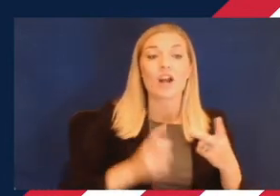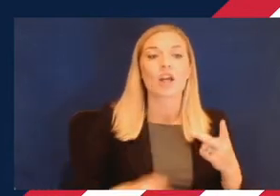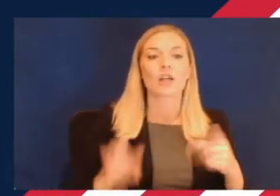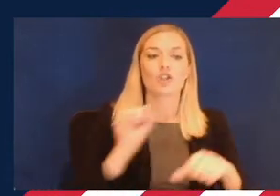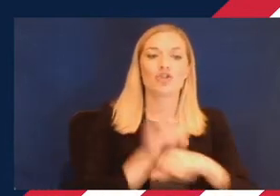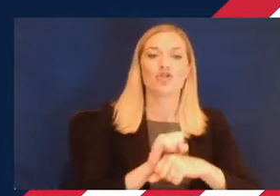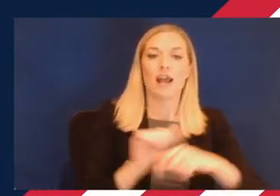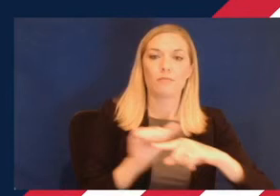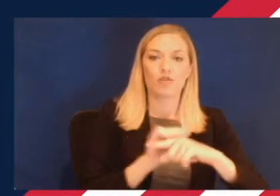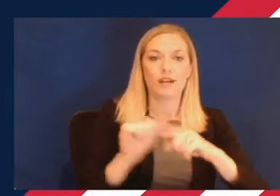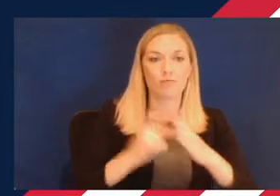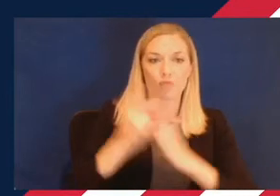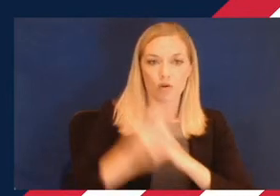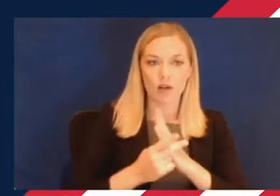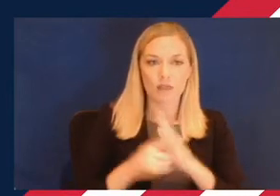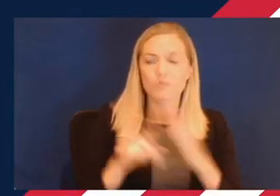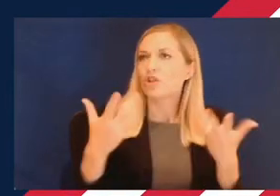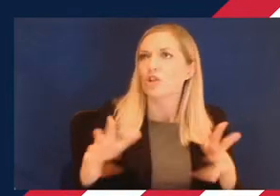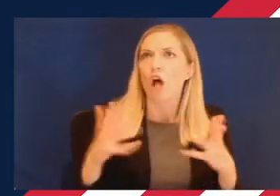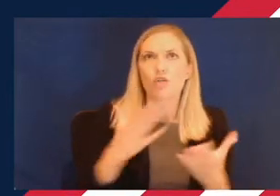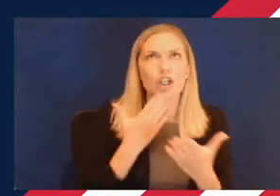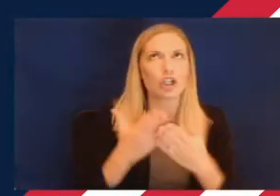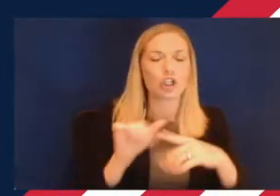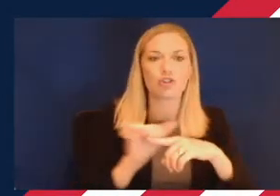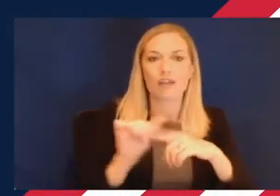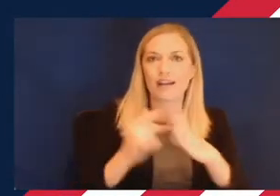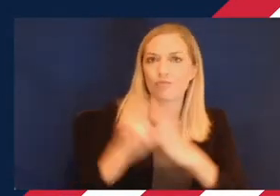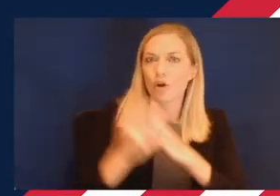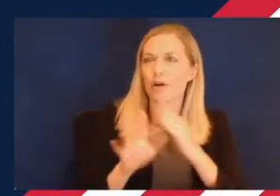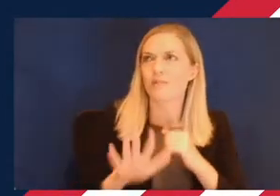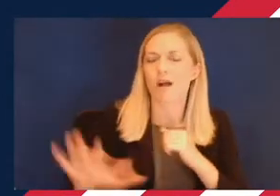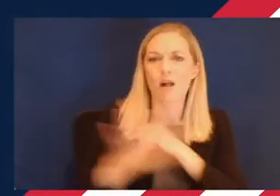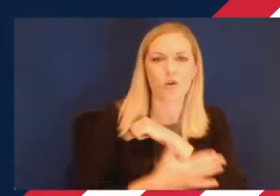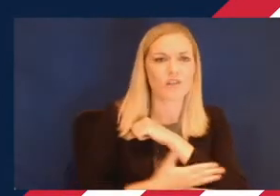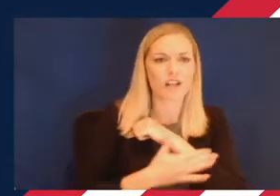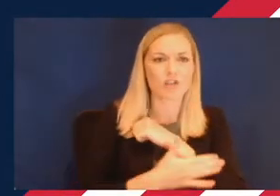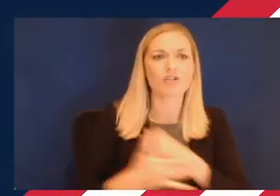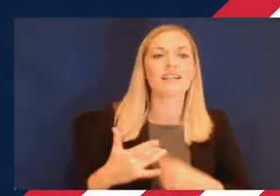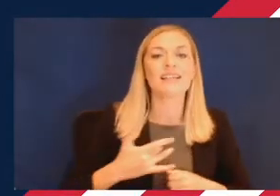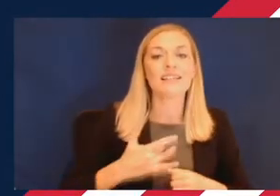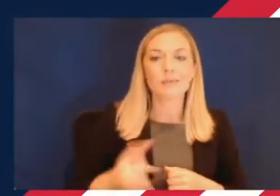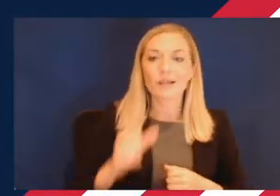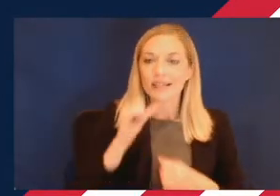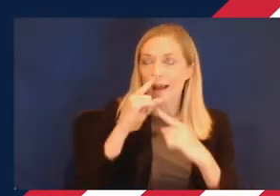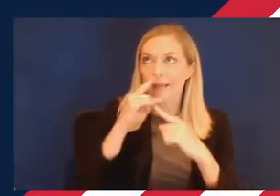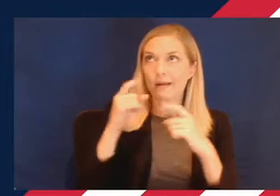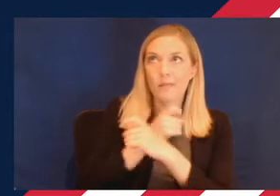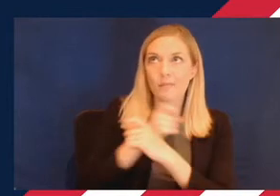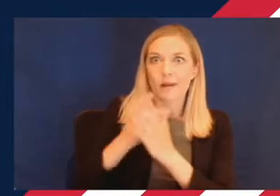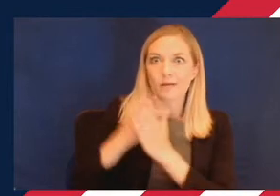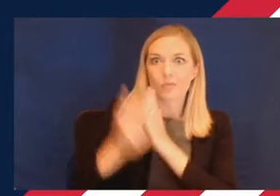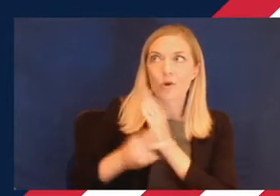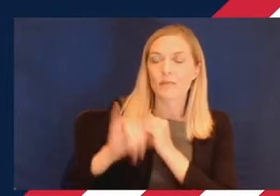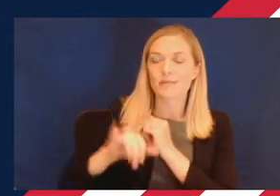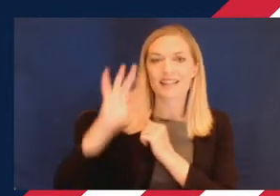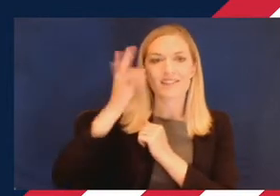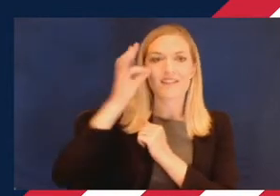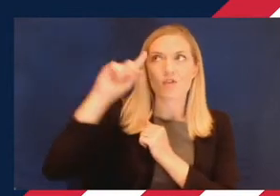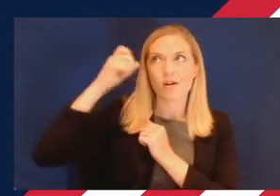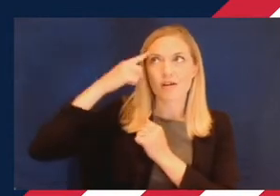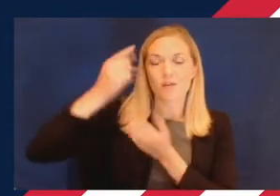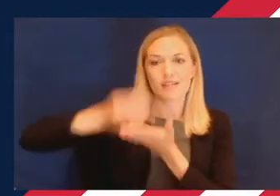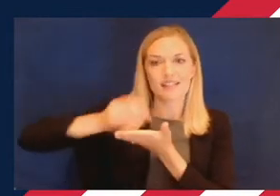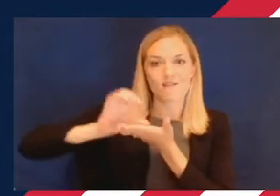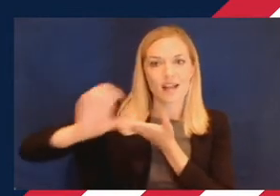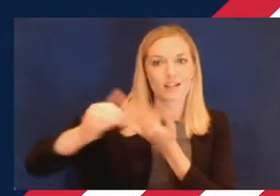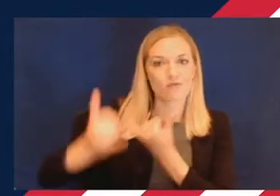There are lots of good training programs around the country. They tend not to be the complex ones that the federal government is currently funding. I would do more public-private